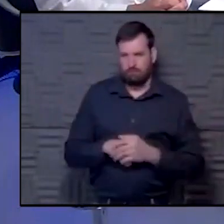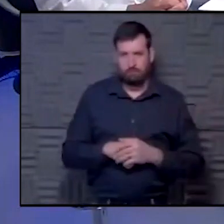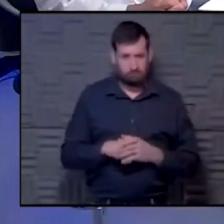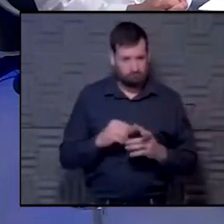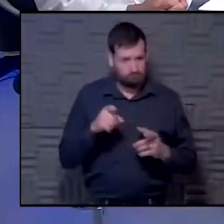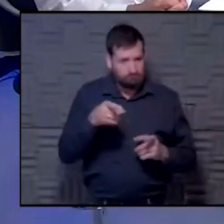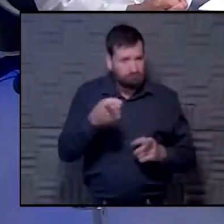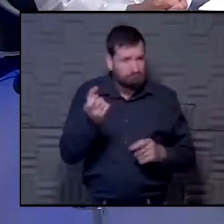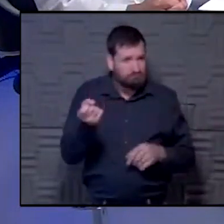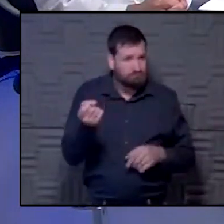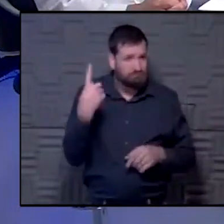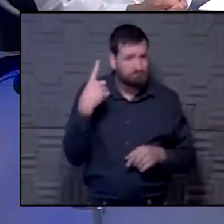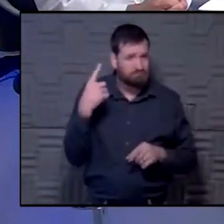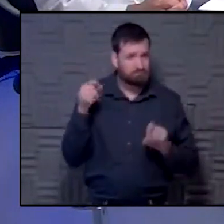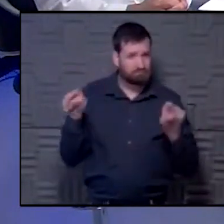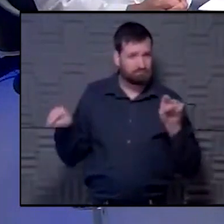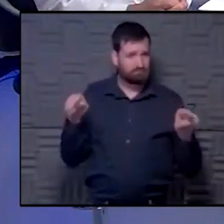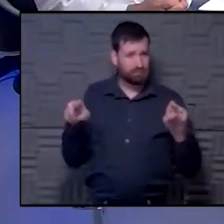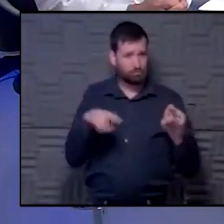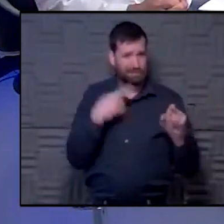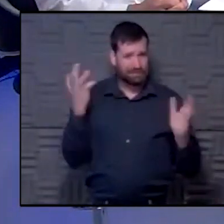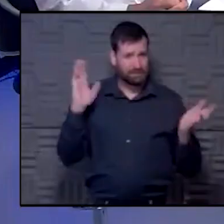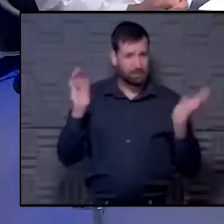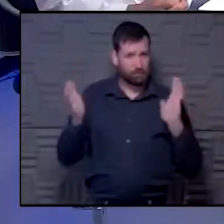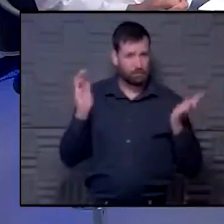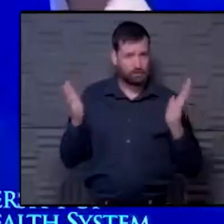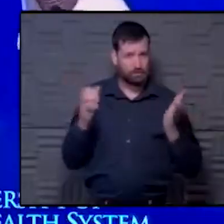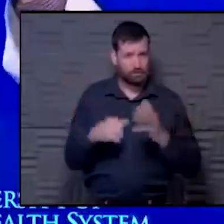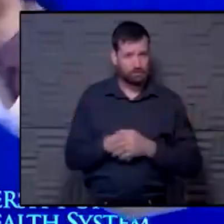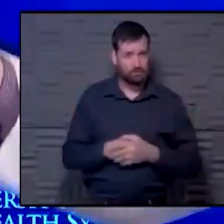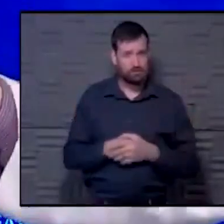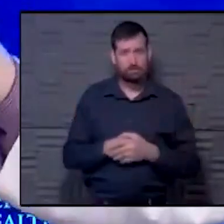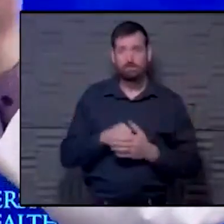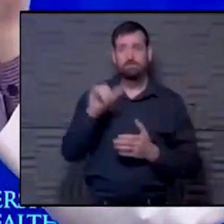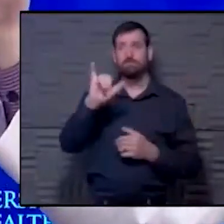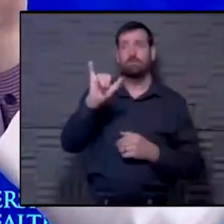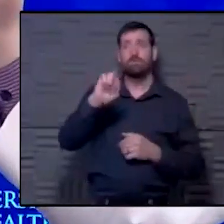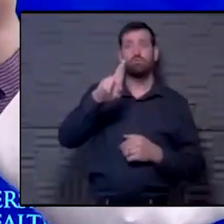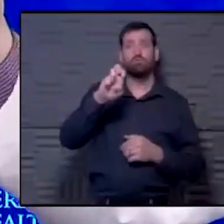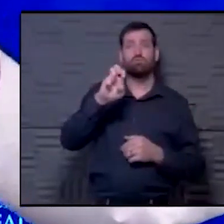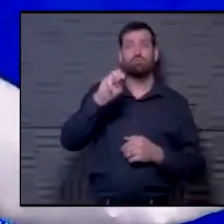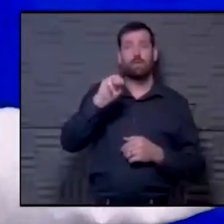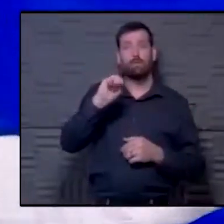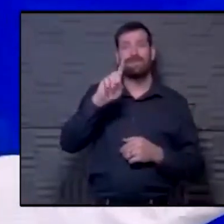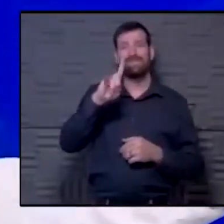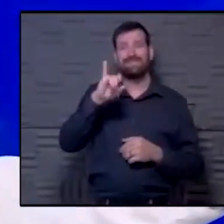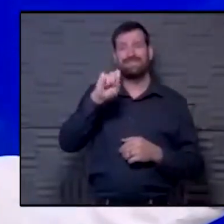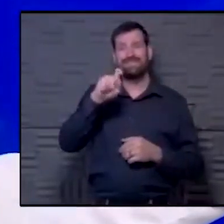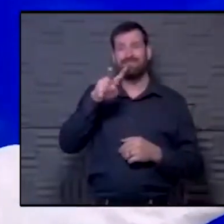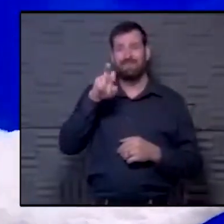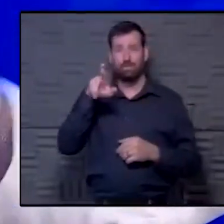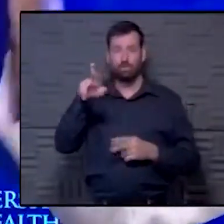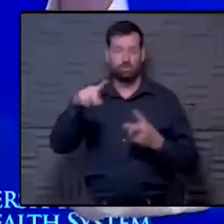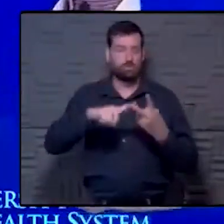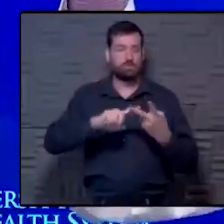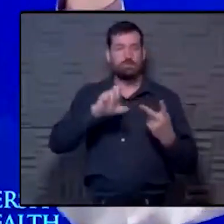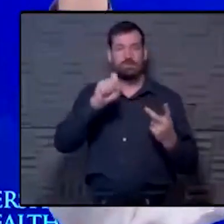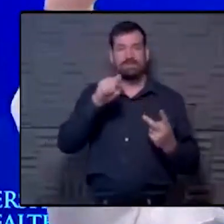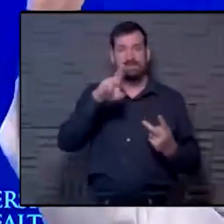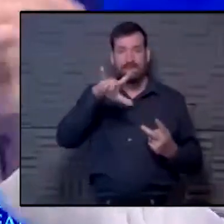you understand what we're saying here? I mean, even things like remdesivir, steroids for